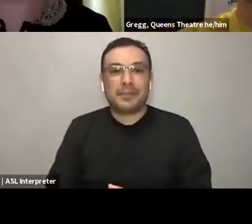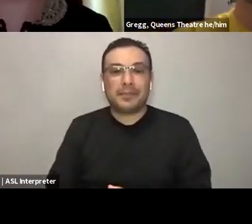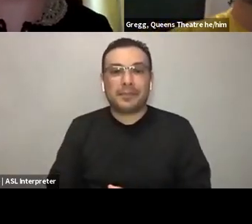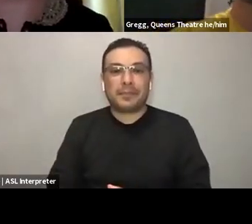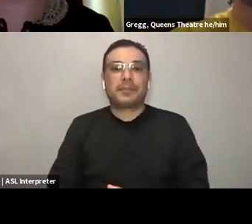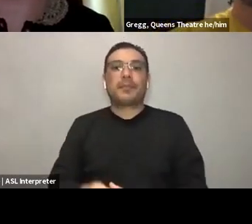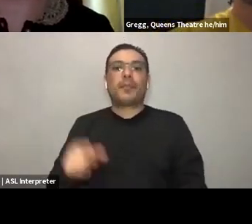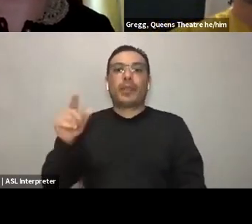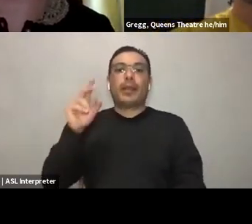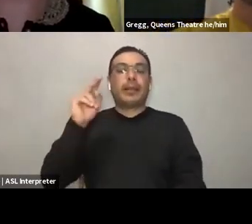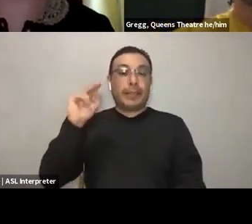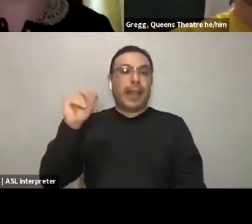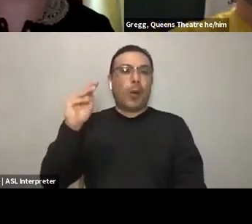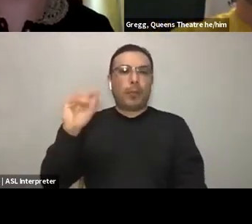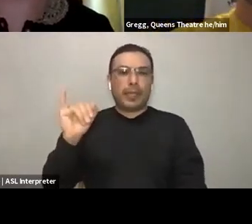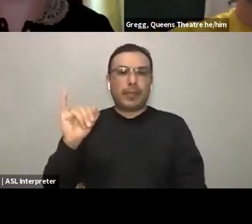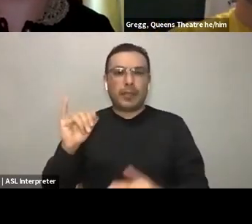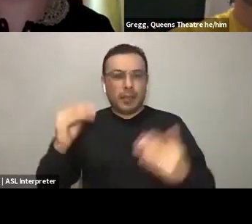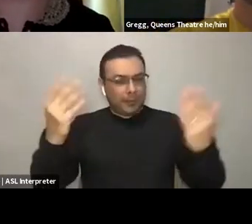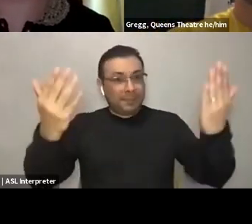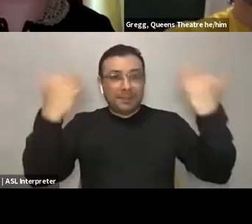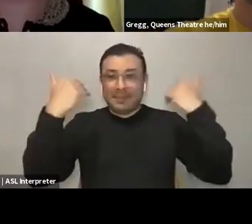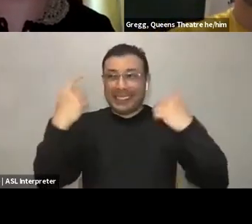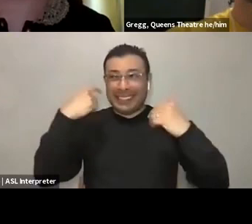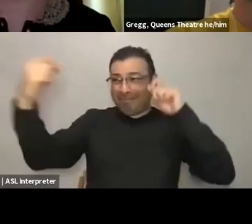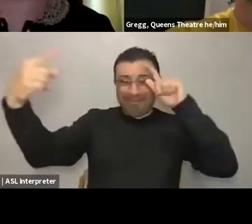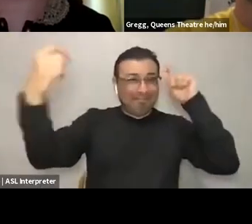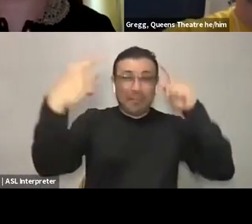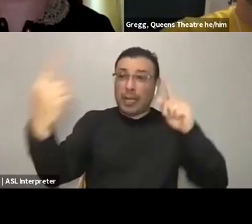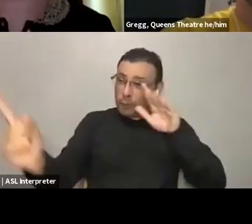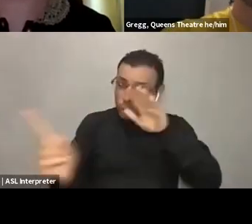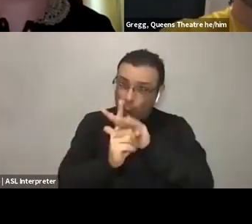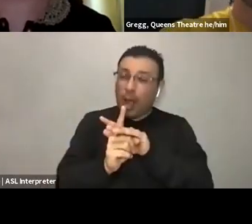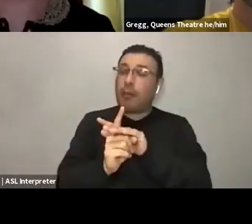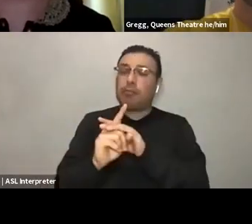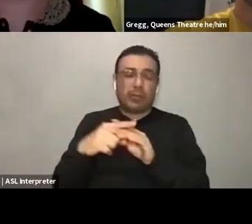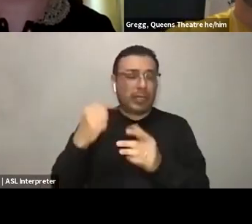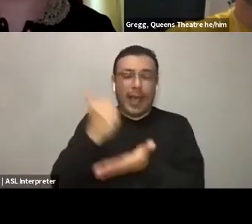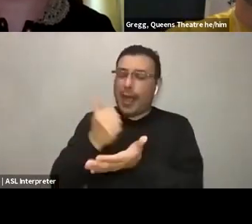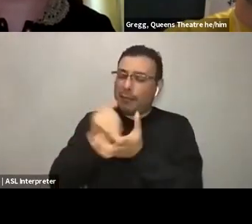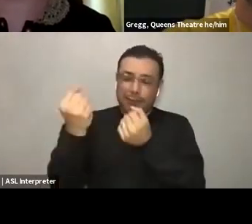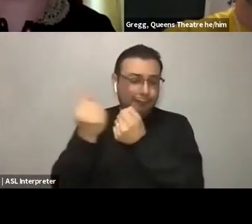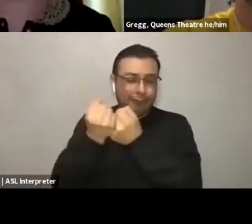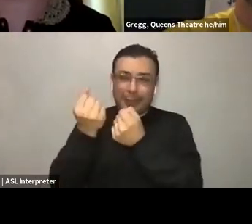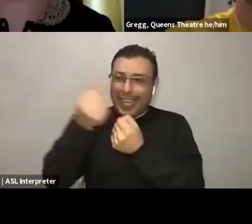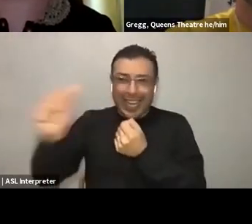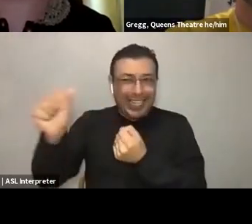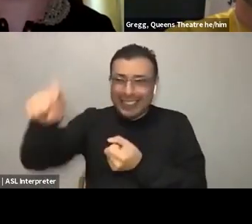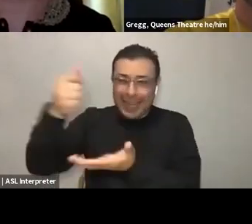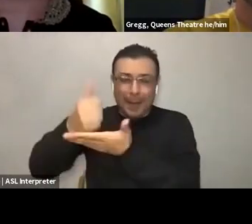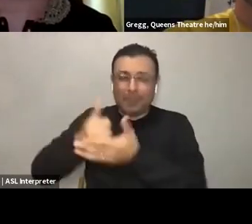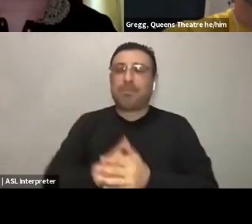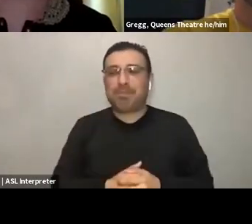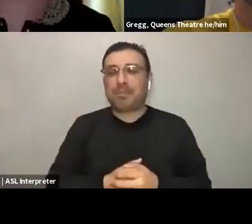come to us, be in touch. Yes. We can help you without whatever issues you're dealing with. That's so great. Thank you.